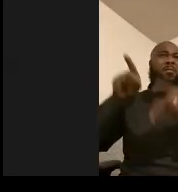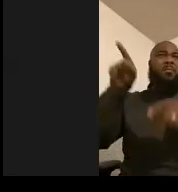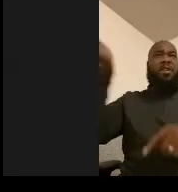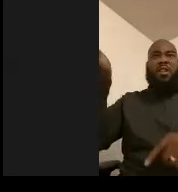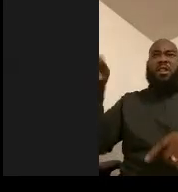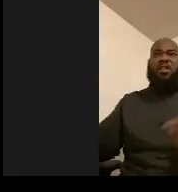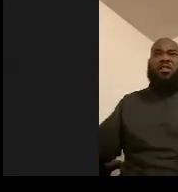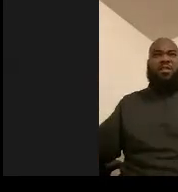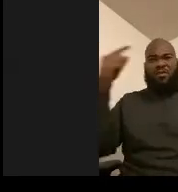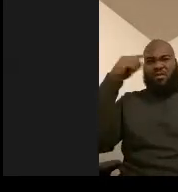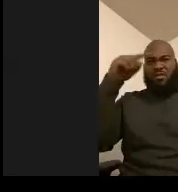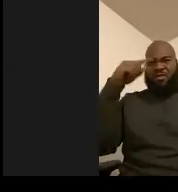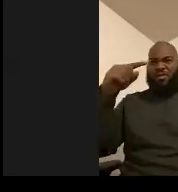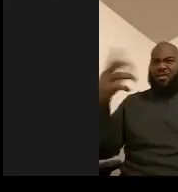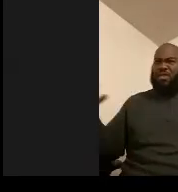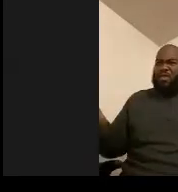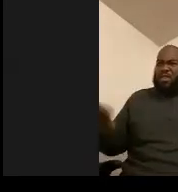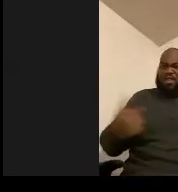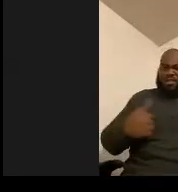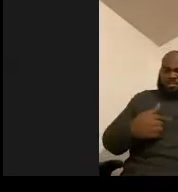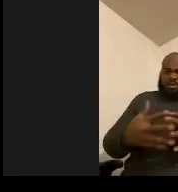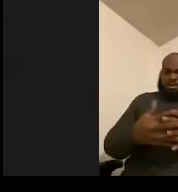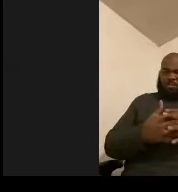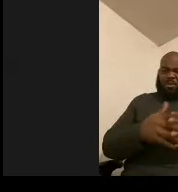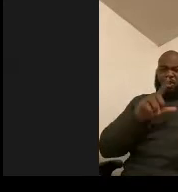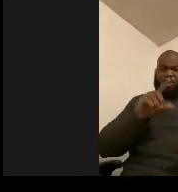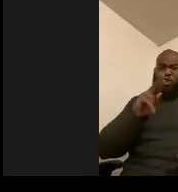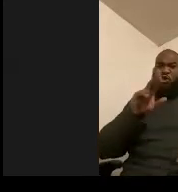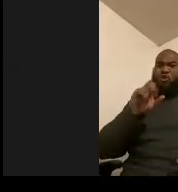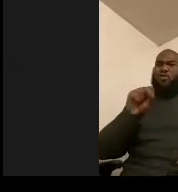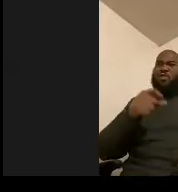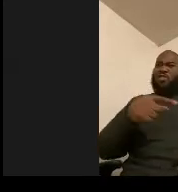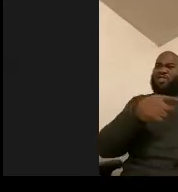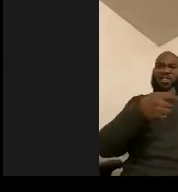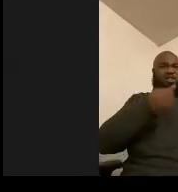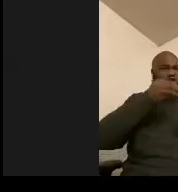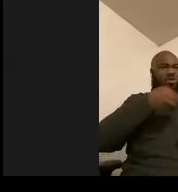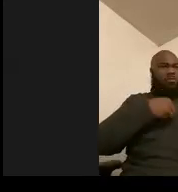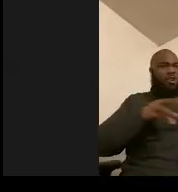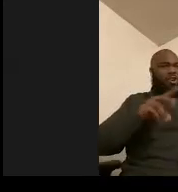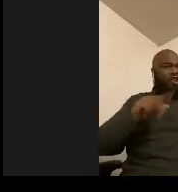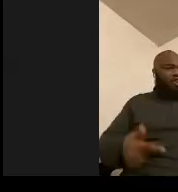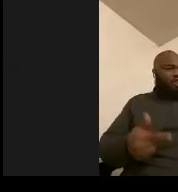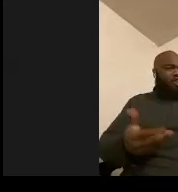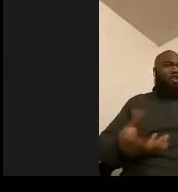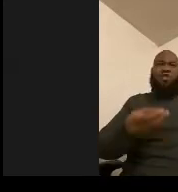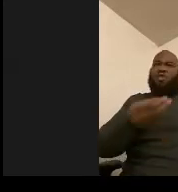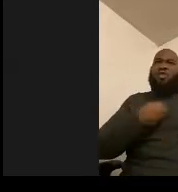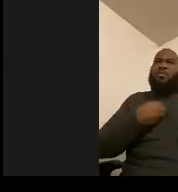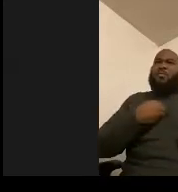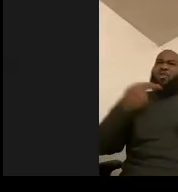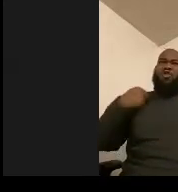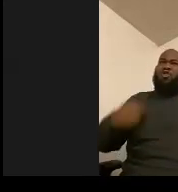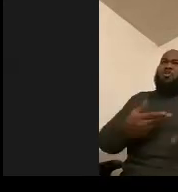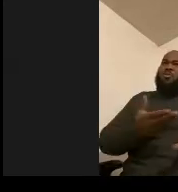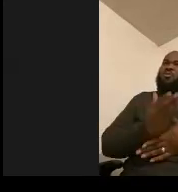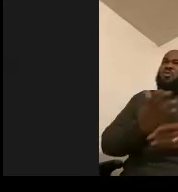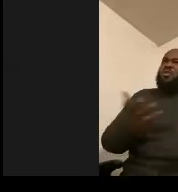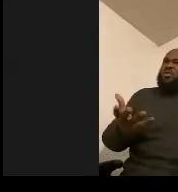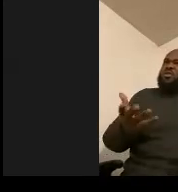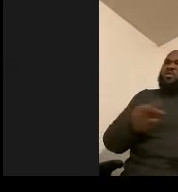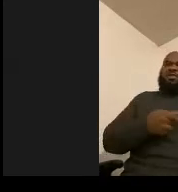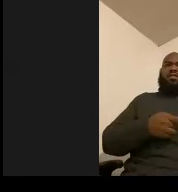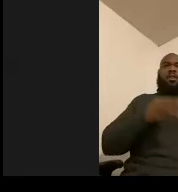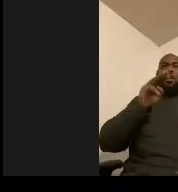while so-called Negro people in Louisville are treated like dogs and denied simple human rights? Ali was actually ahead of King on